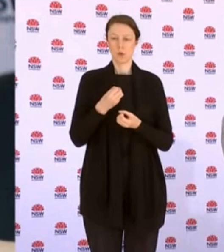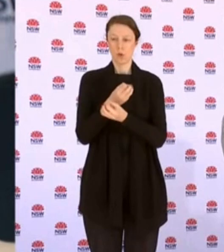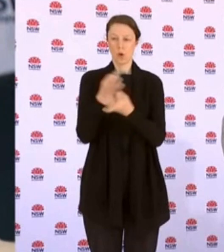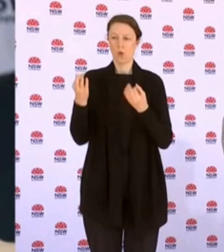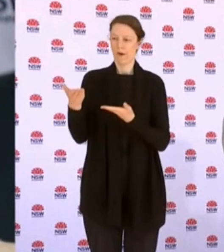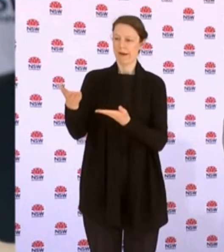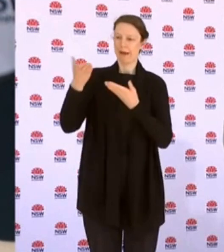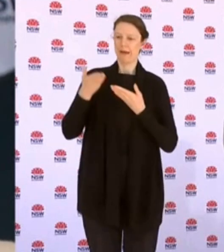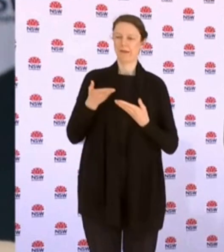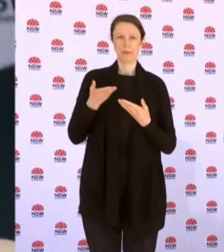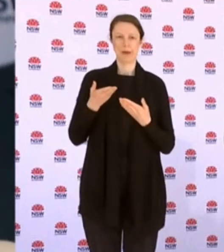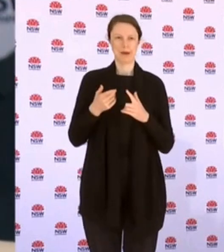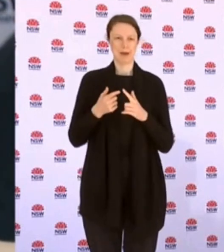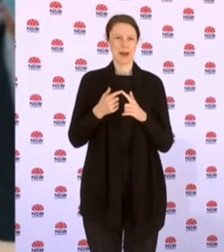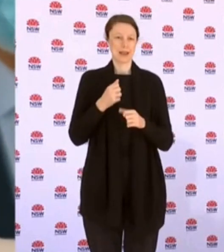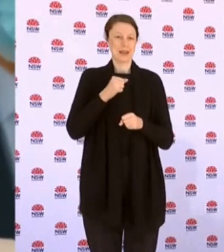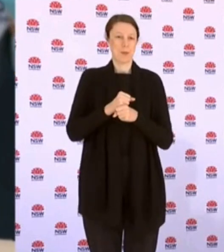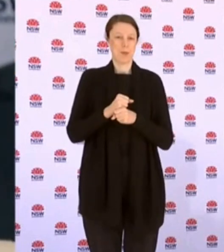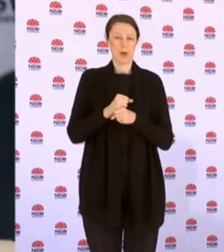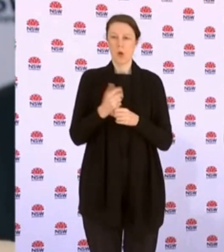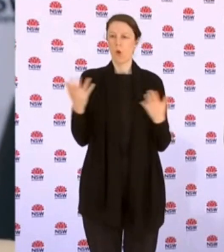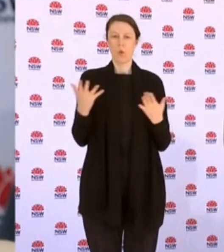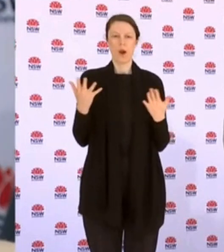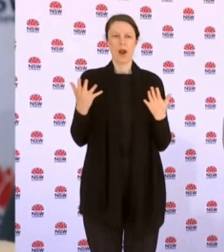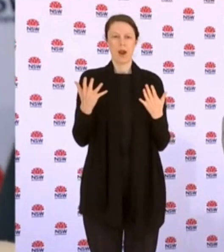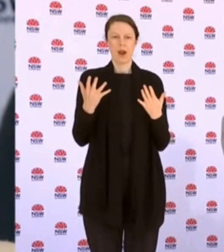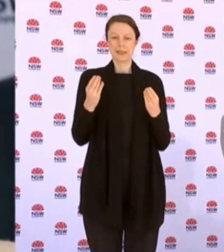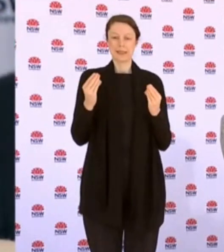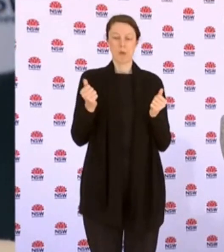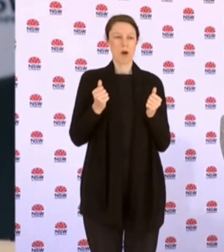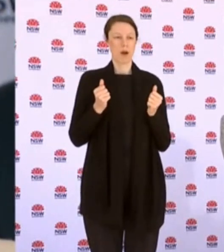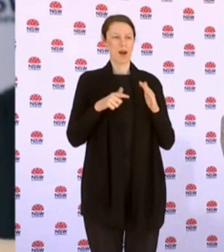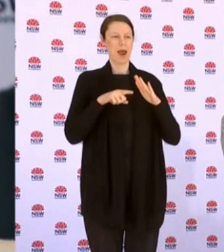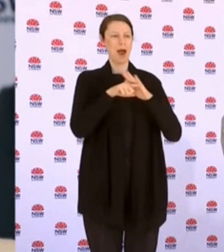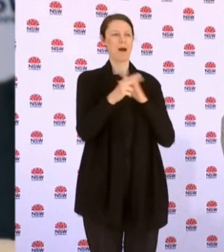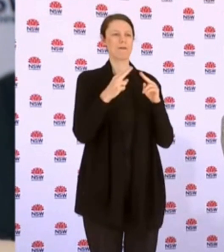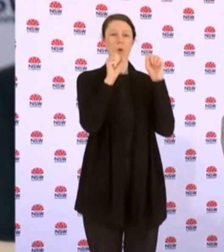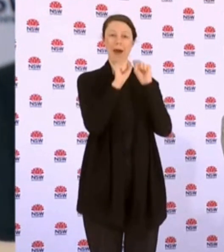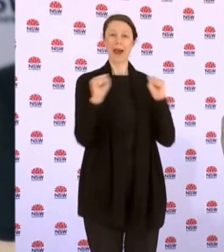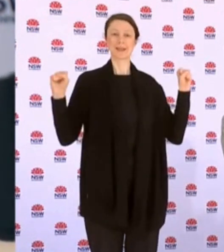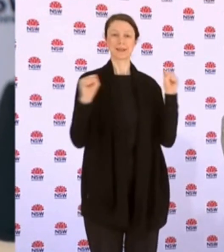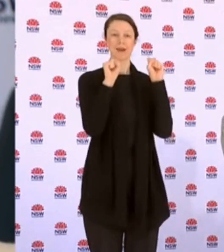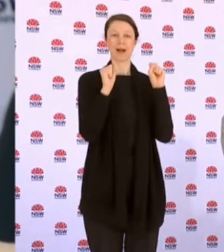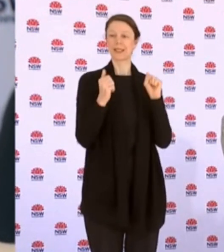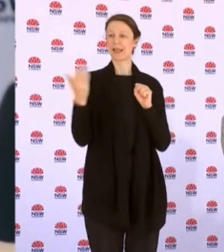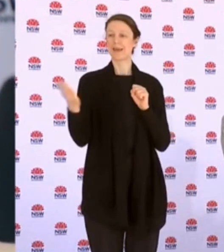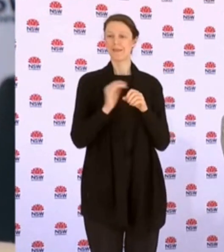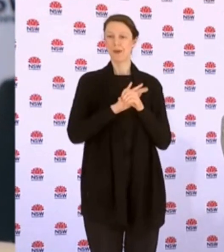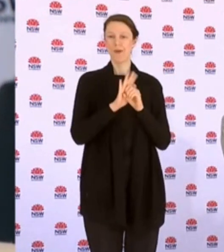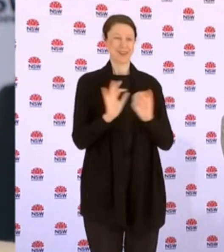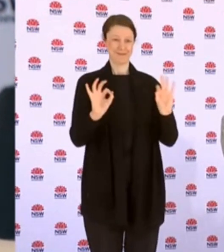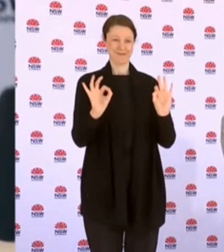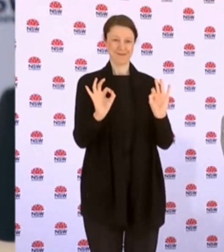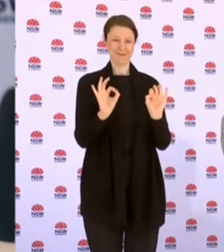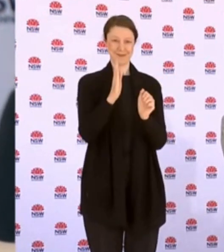example of transmission during outdoor exercise. I haven't had a single example of that level of transmission. What we base our